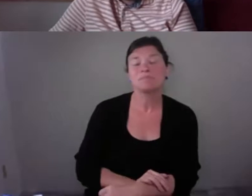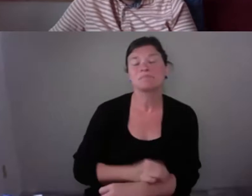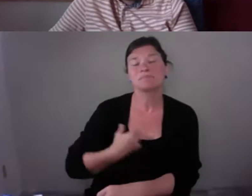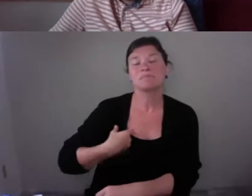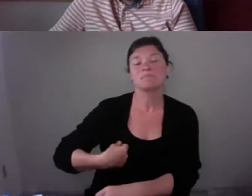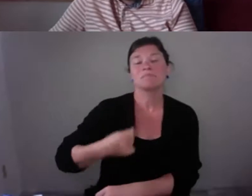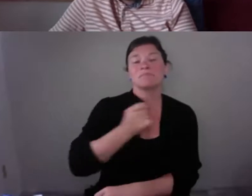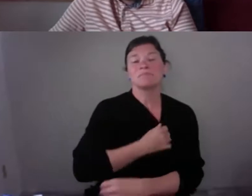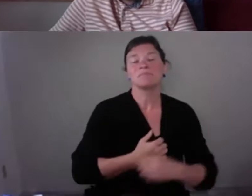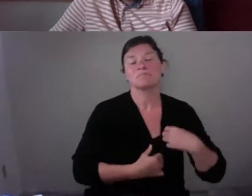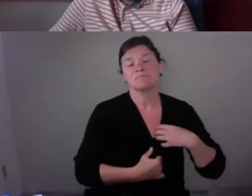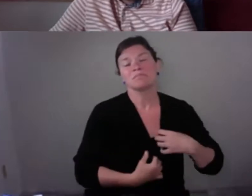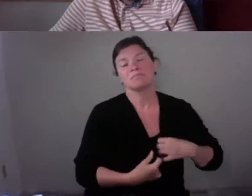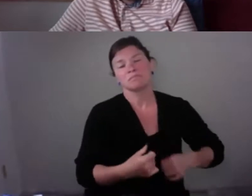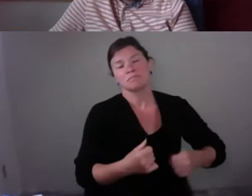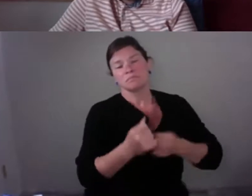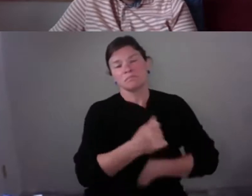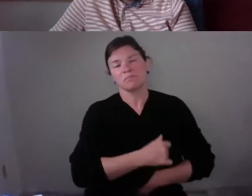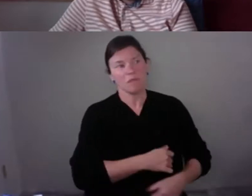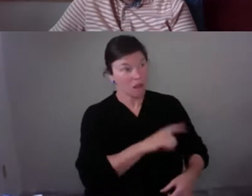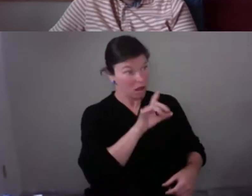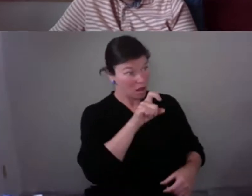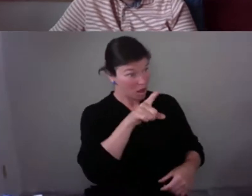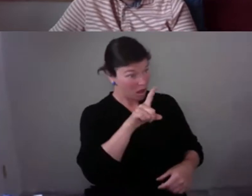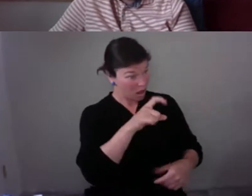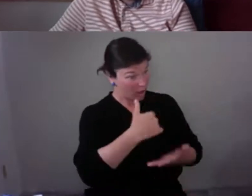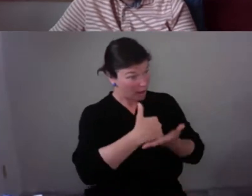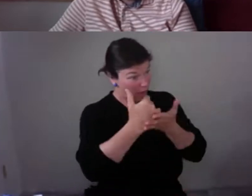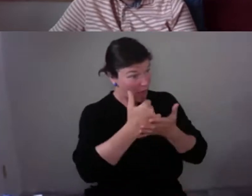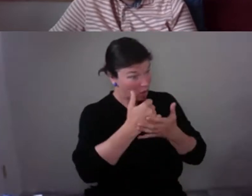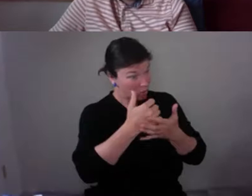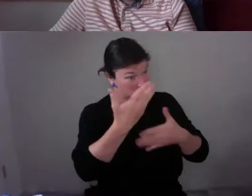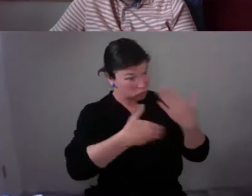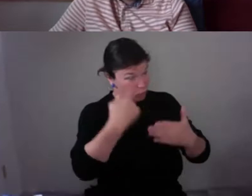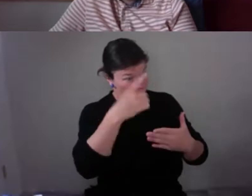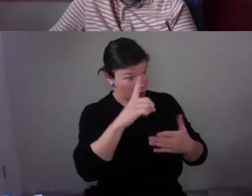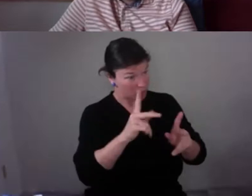You're helping people with voting now too. Yeah. Good, awesome.